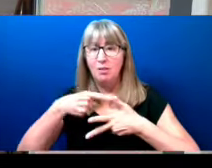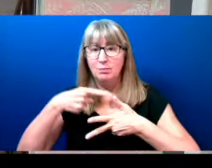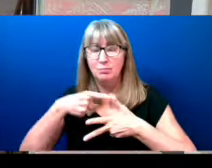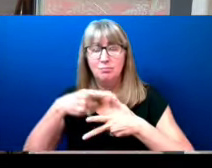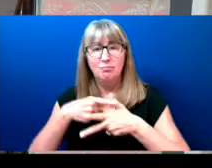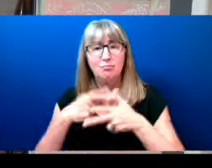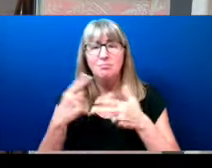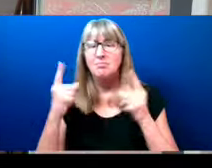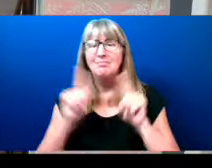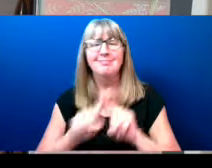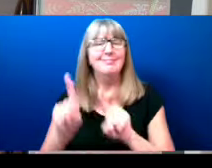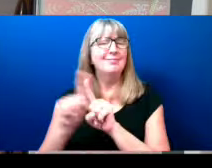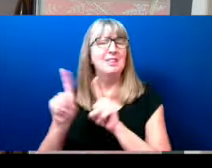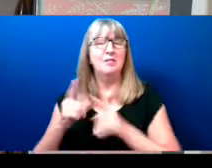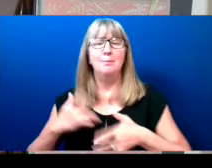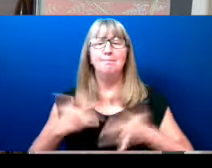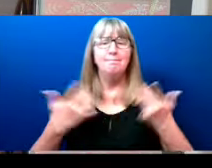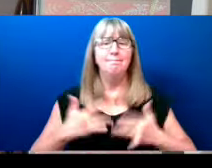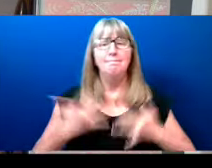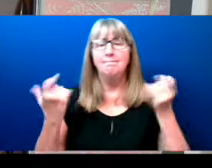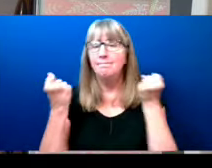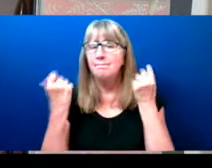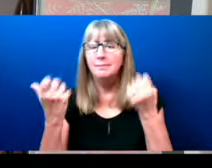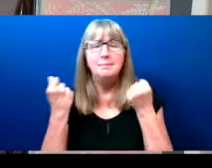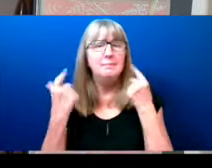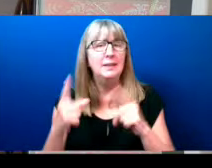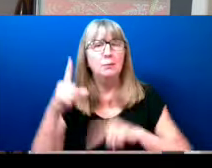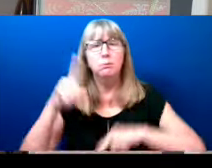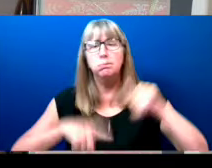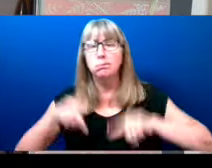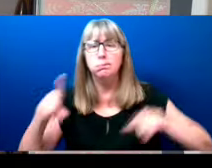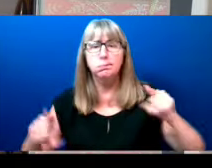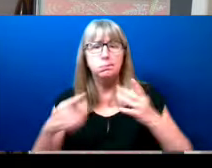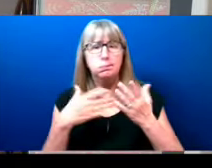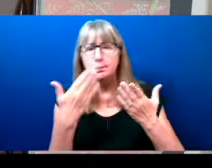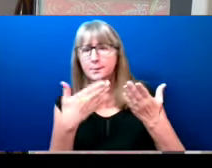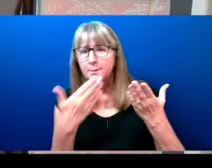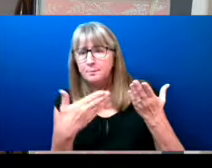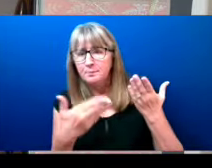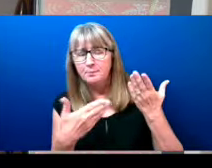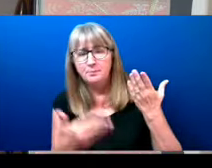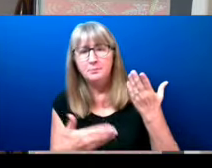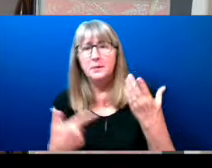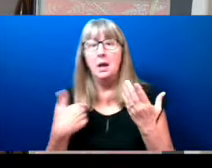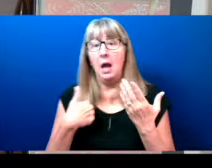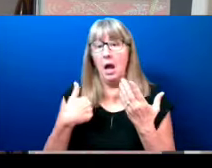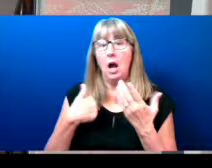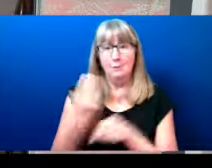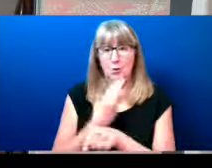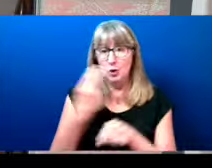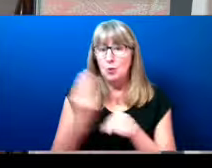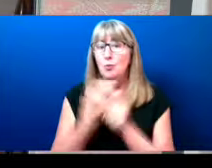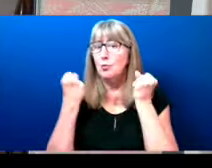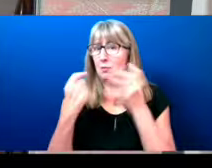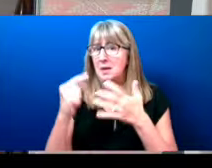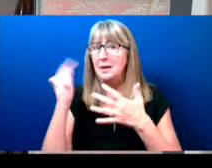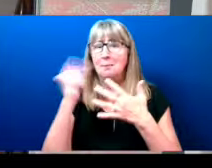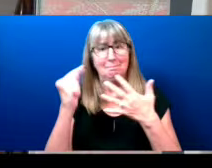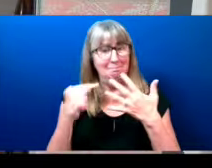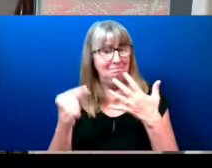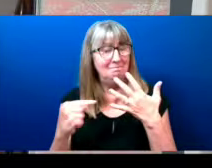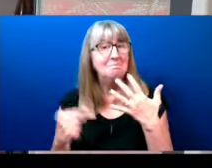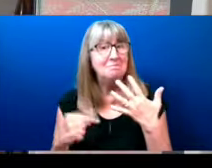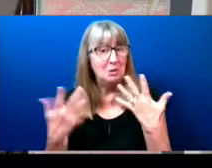all occasions, all seasons. A lot of great items in here. And I have worked